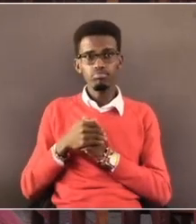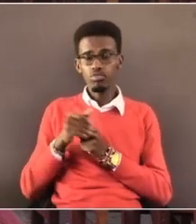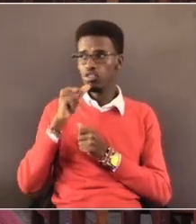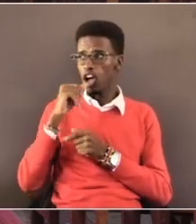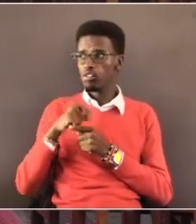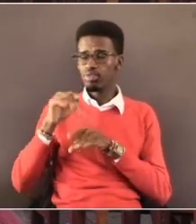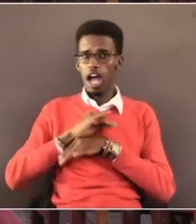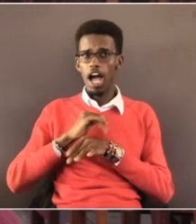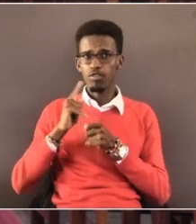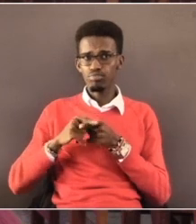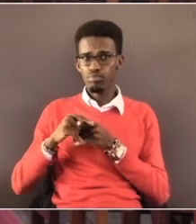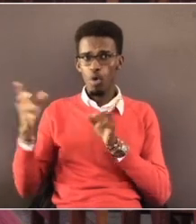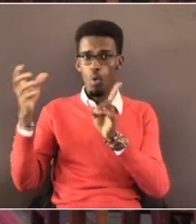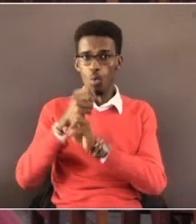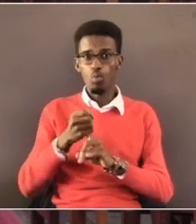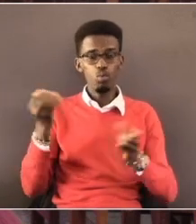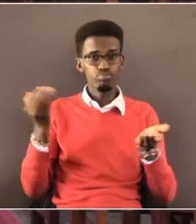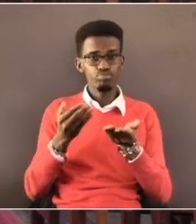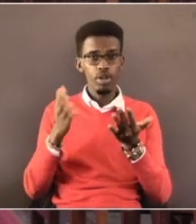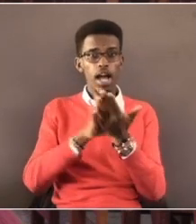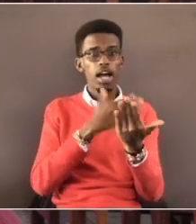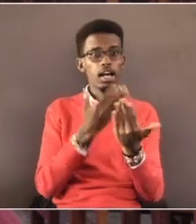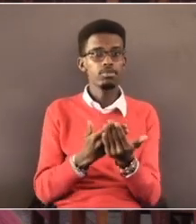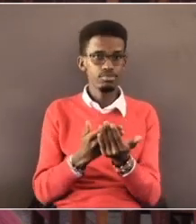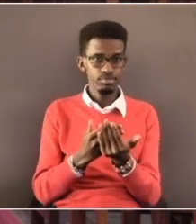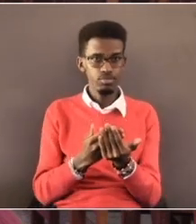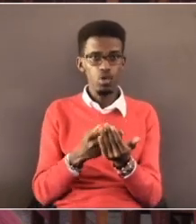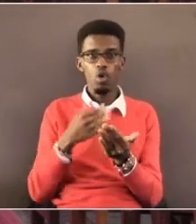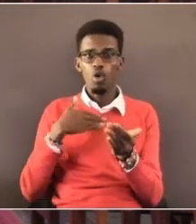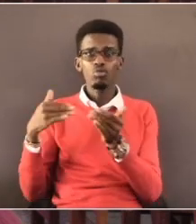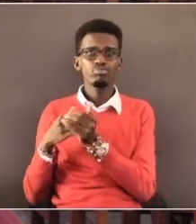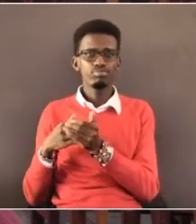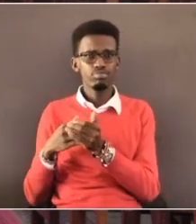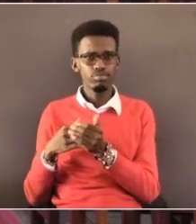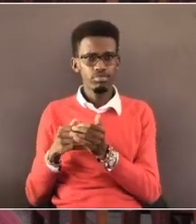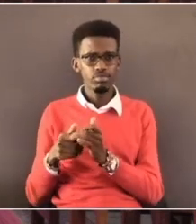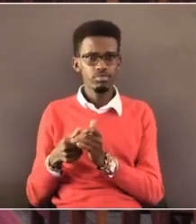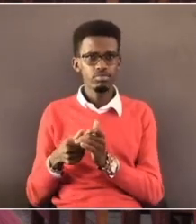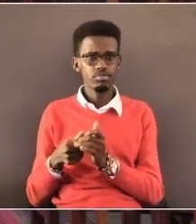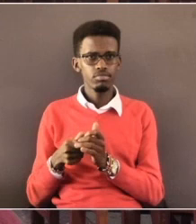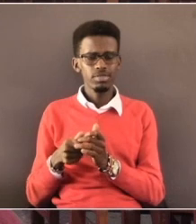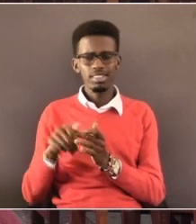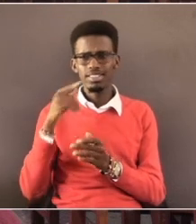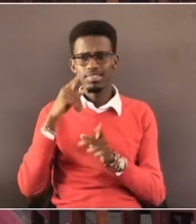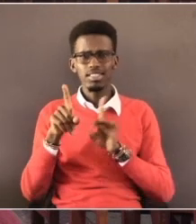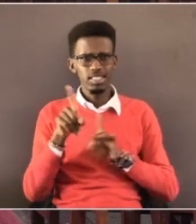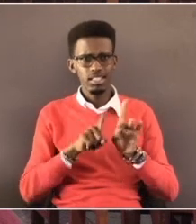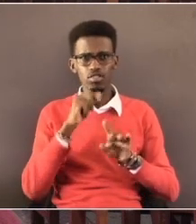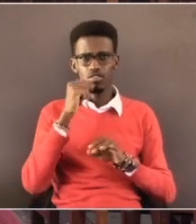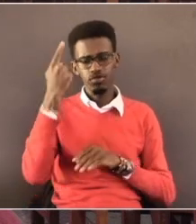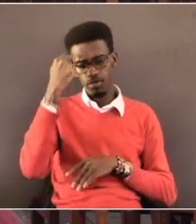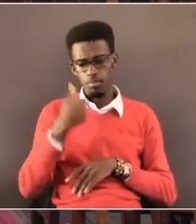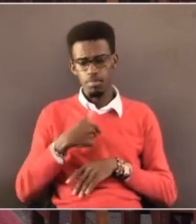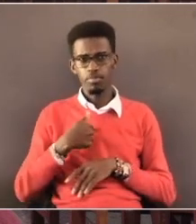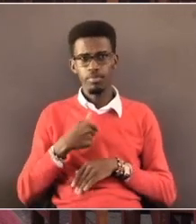you're not certain about the destination anymore. You don't want to get there, or unataka kushuka katikati, like this journey is not for